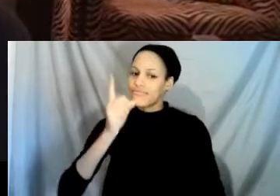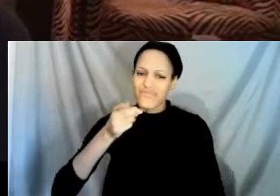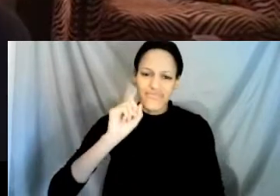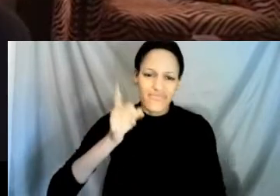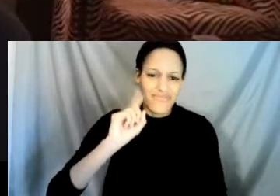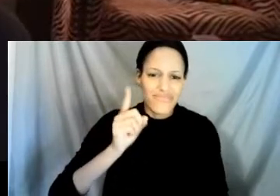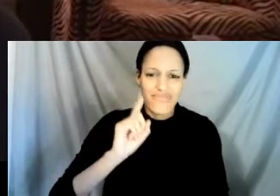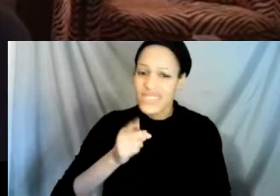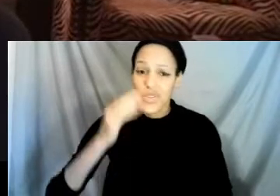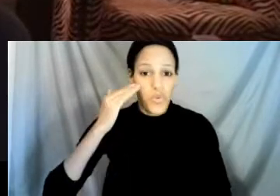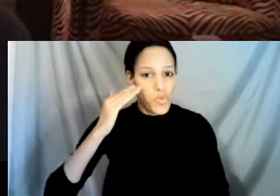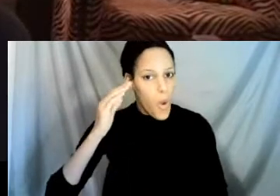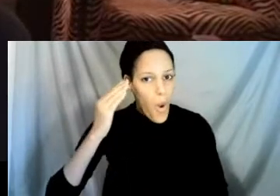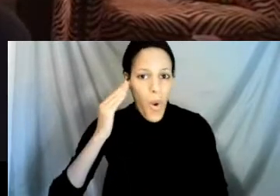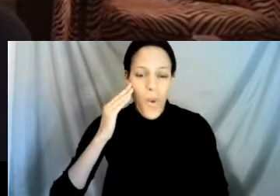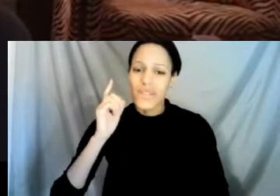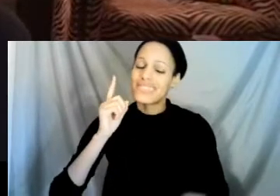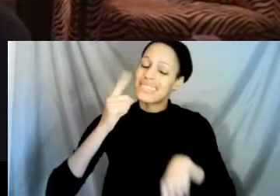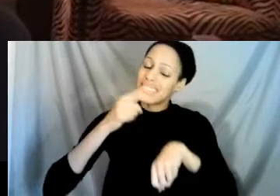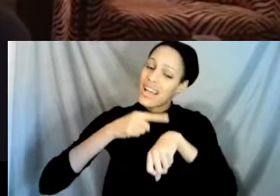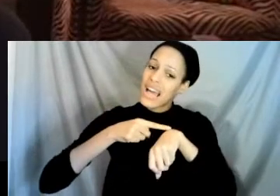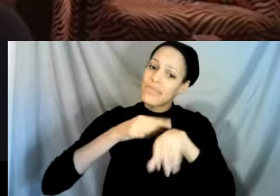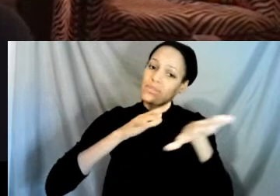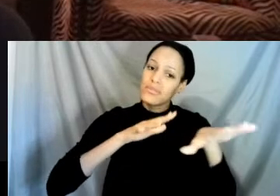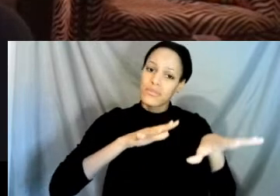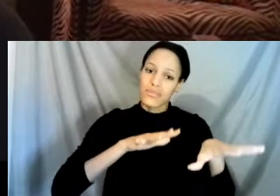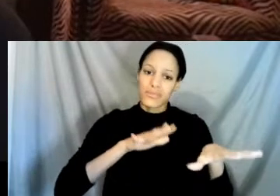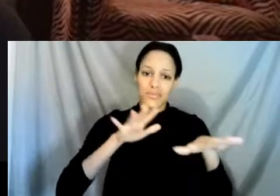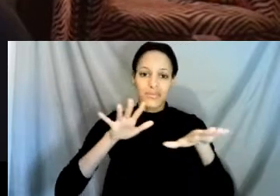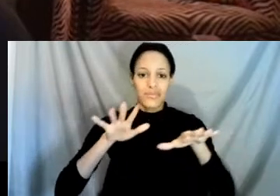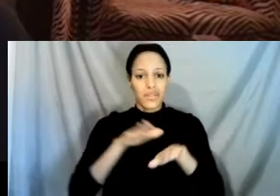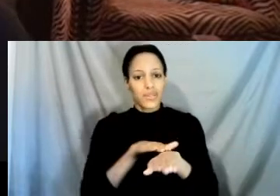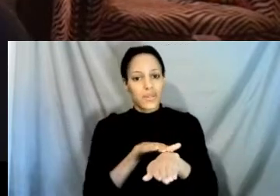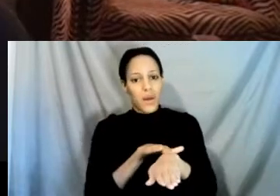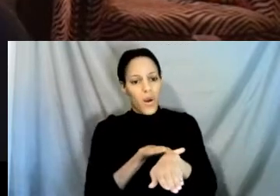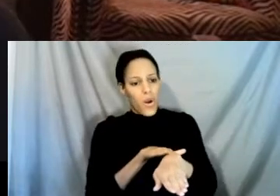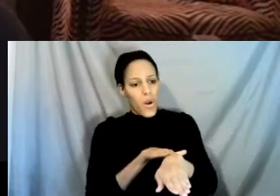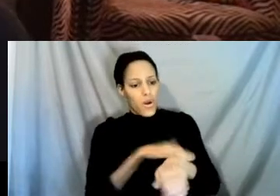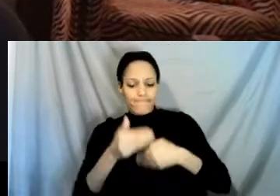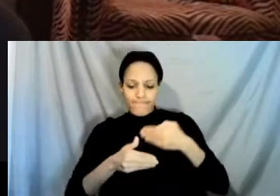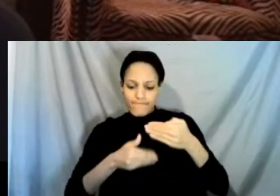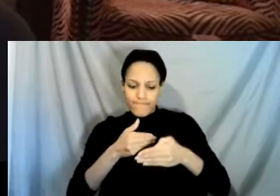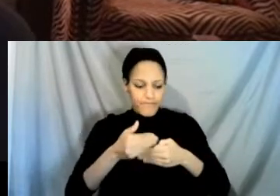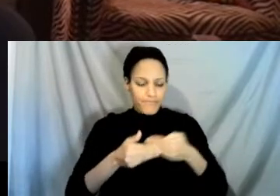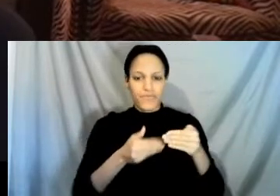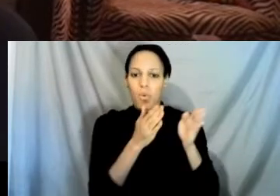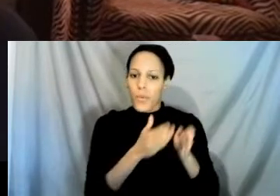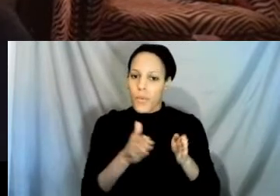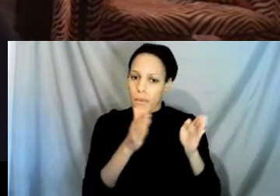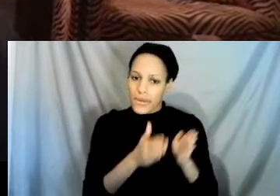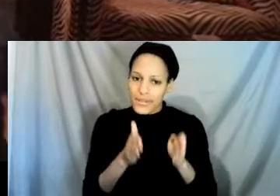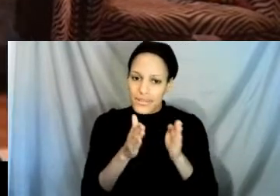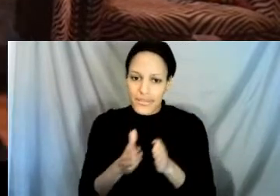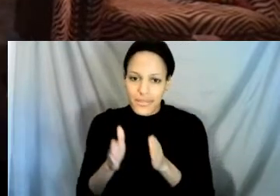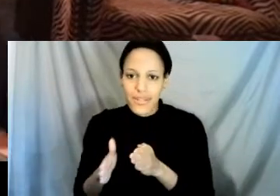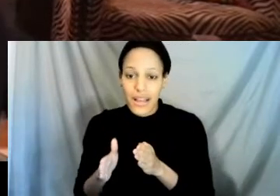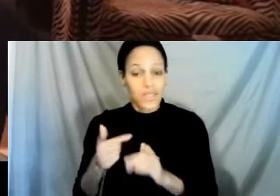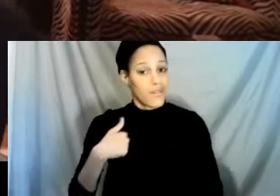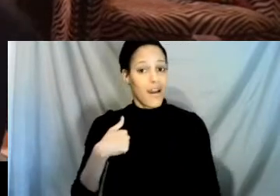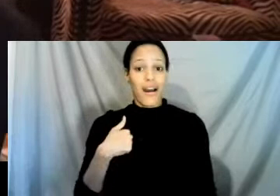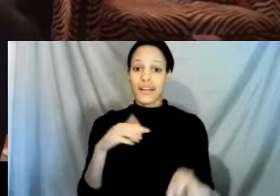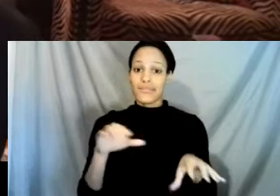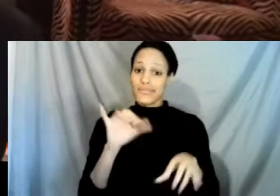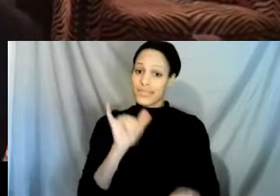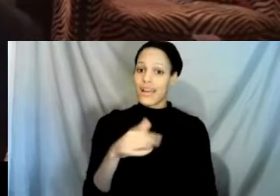was time to slow down and get everything in order. Okay, so I did that. And I found my